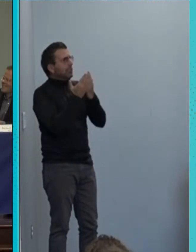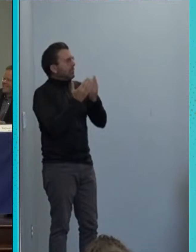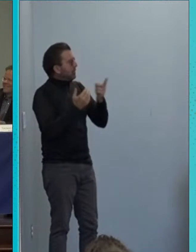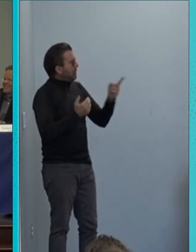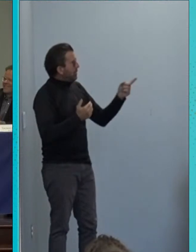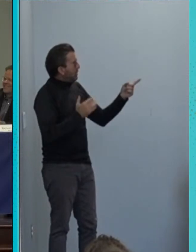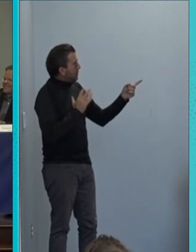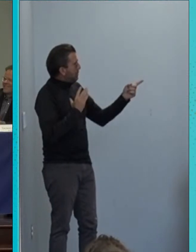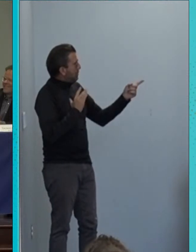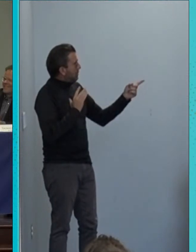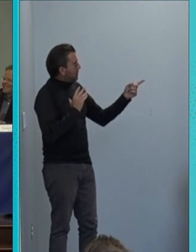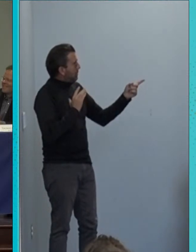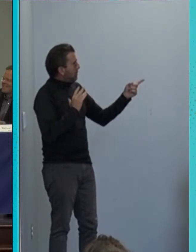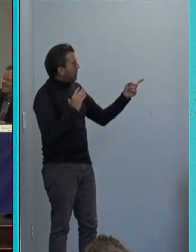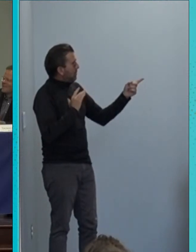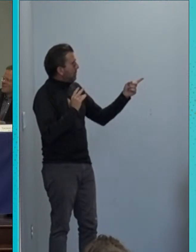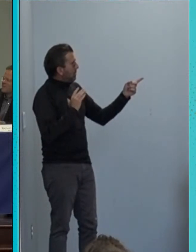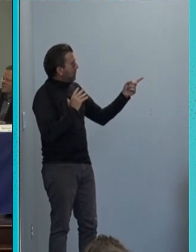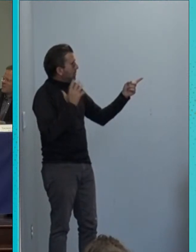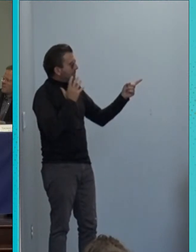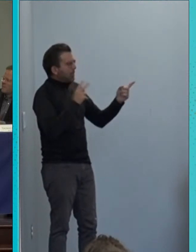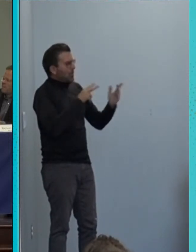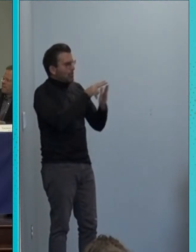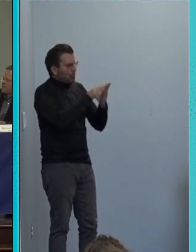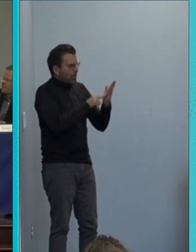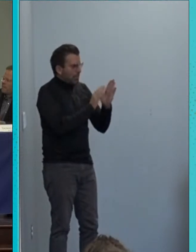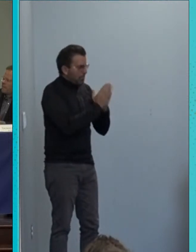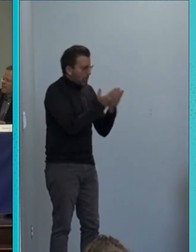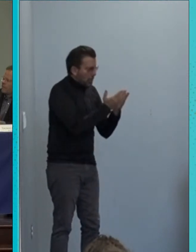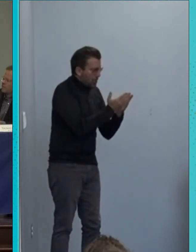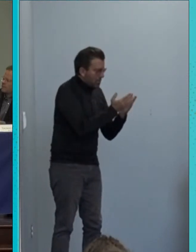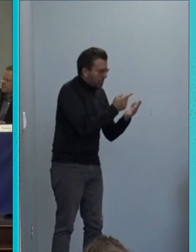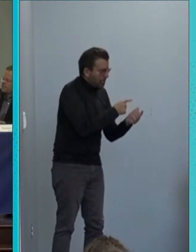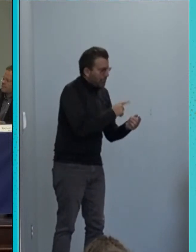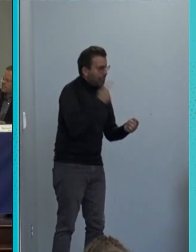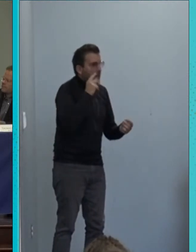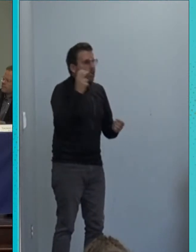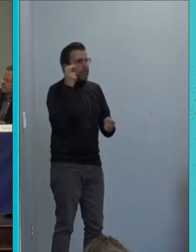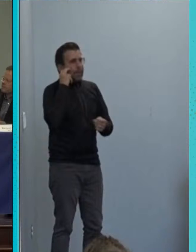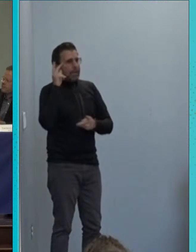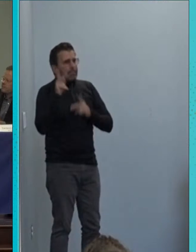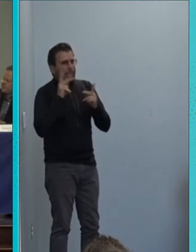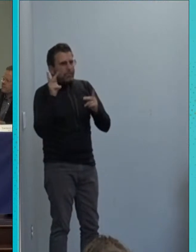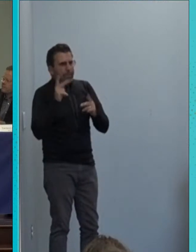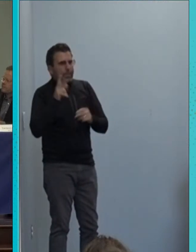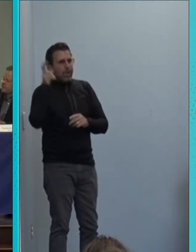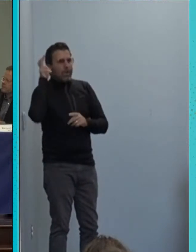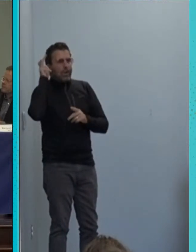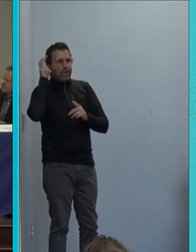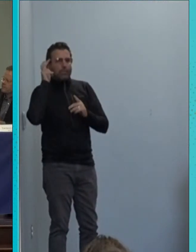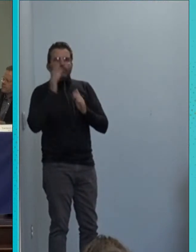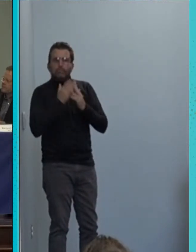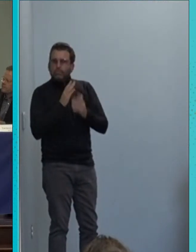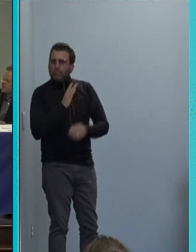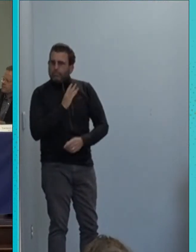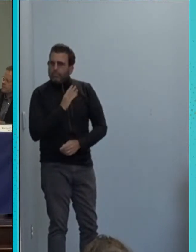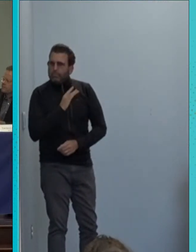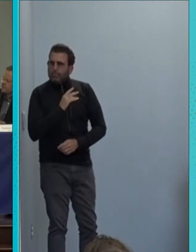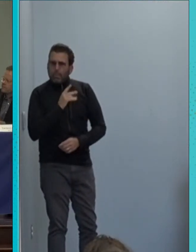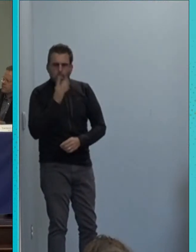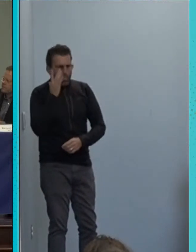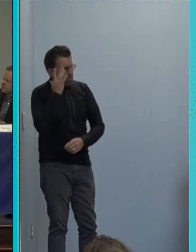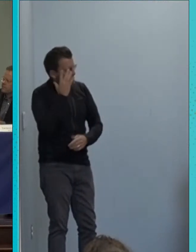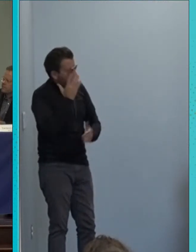I remember you were commenting about the book, and wow, reading the book and